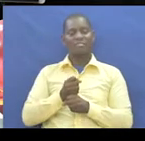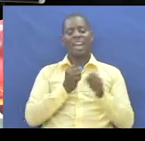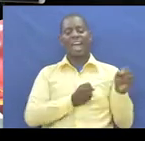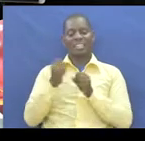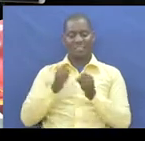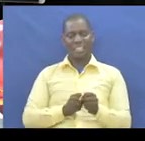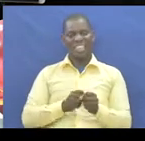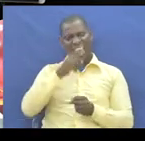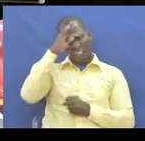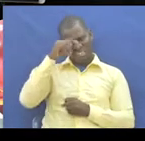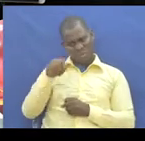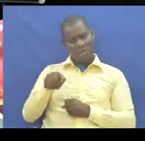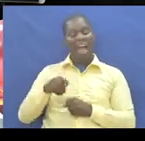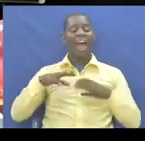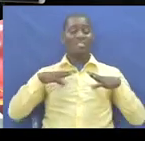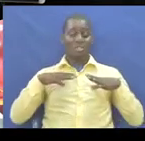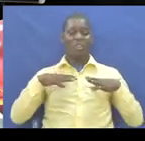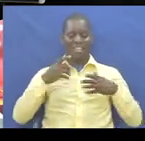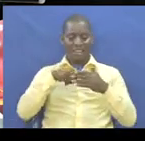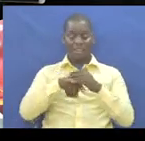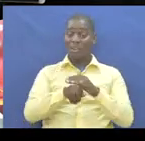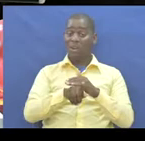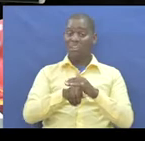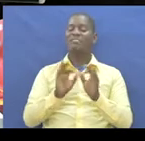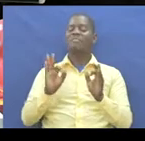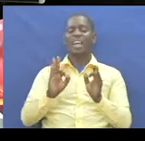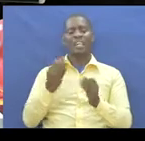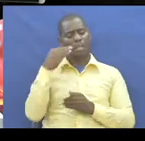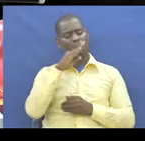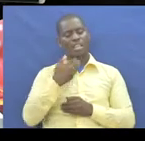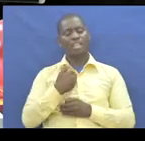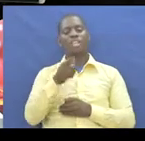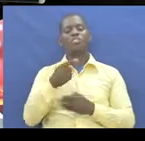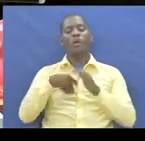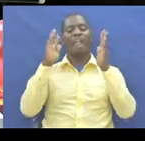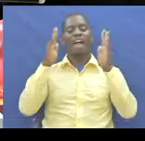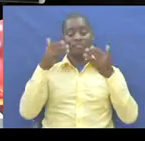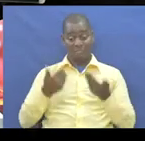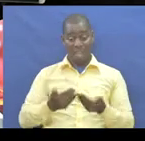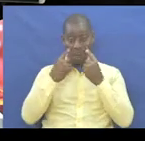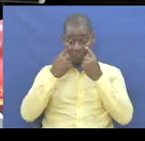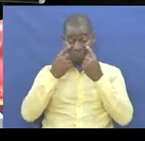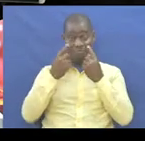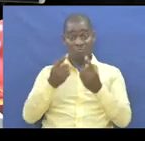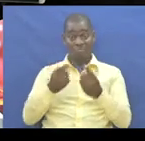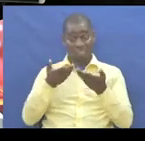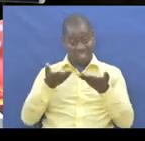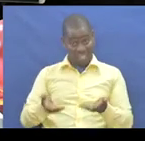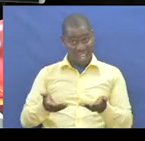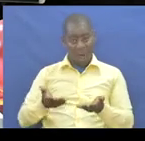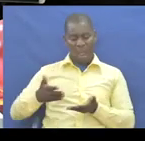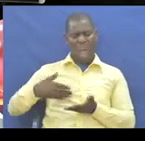we always find or face us in our everyday life activities. I think you are still enjoying. You see how force is